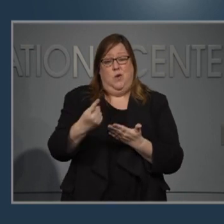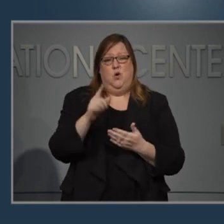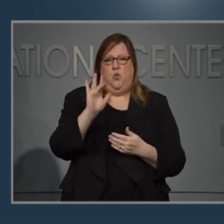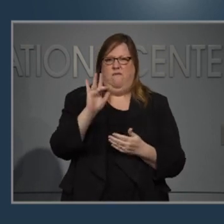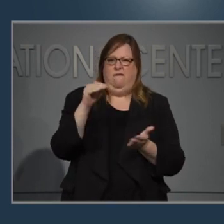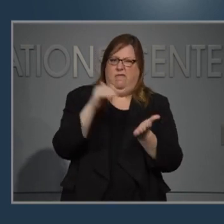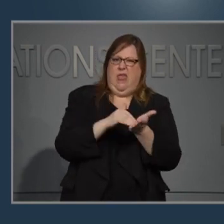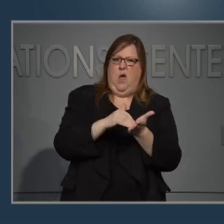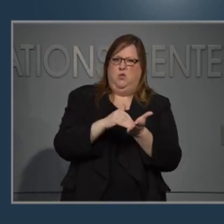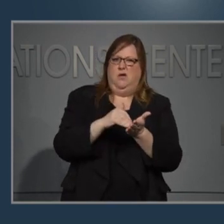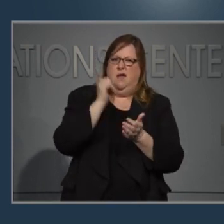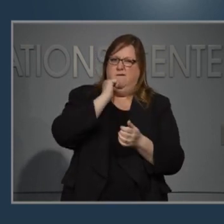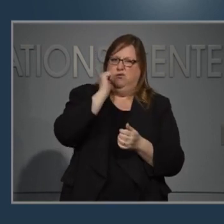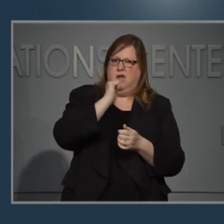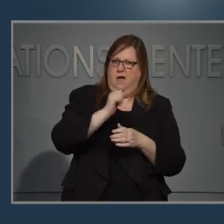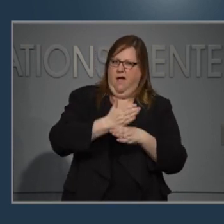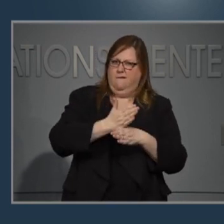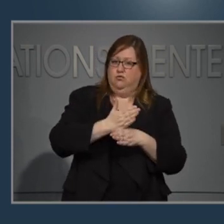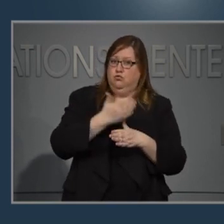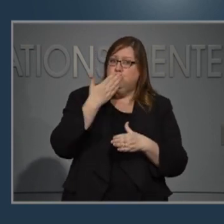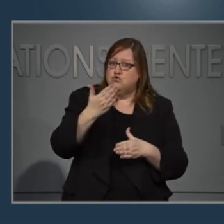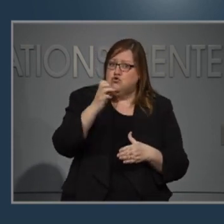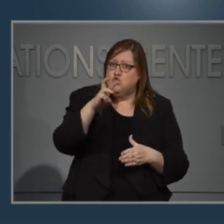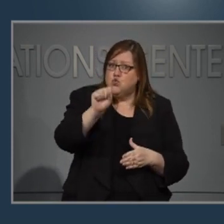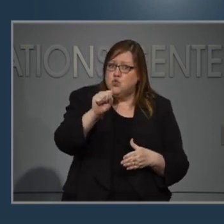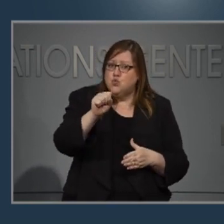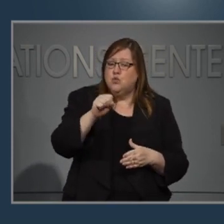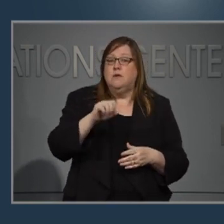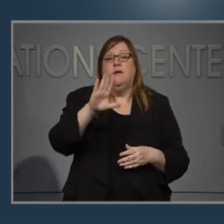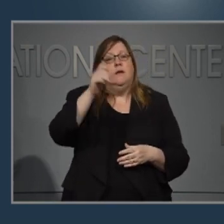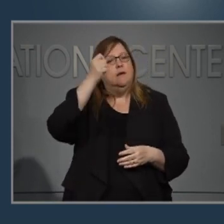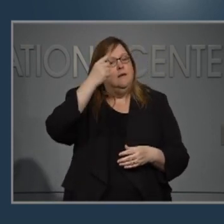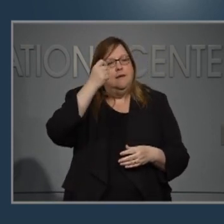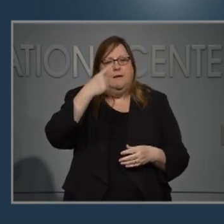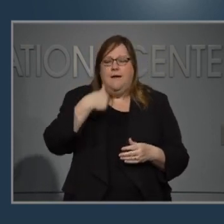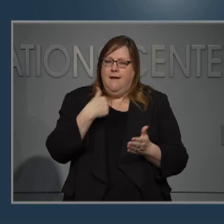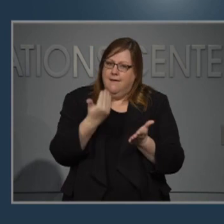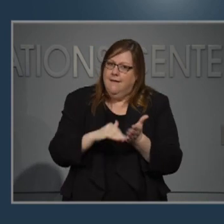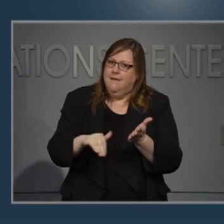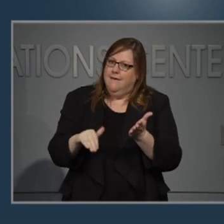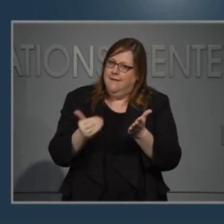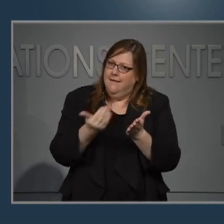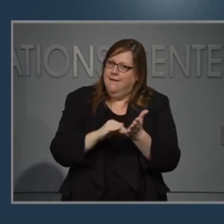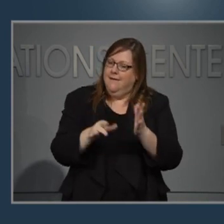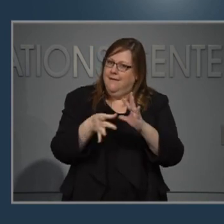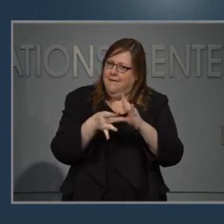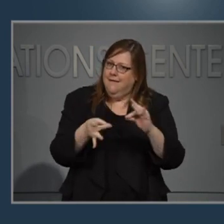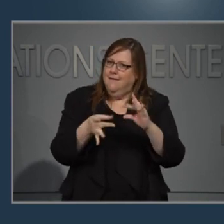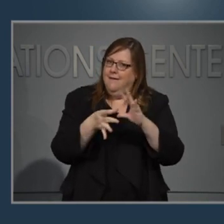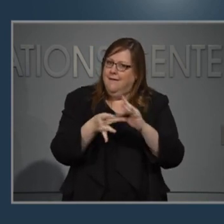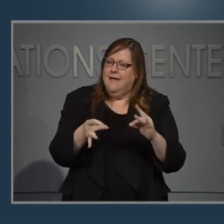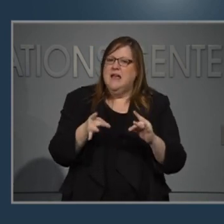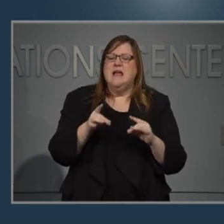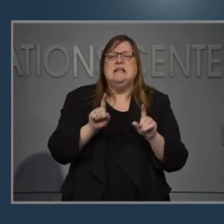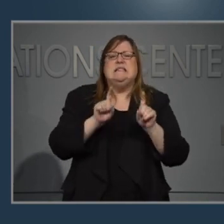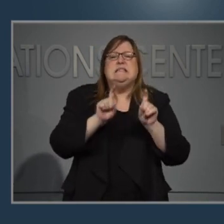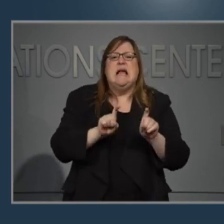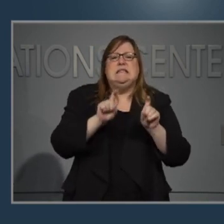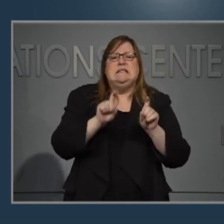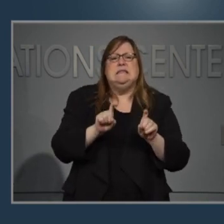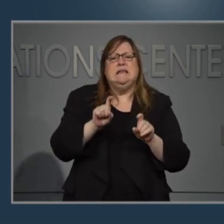good news. But you have repeatedly heard me raise concerns about testing turnaround